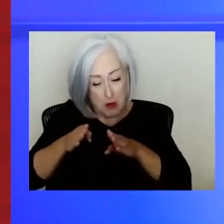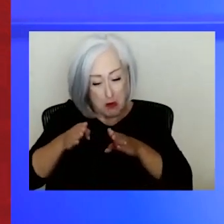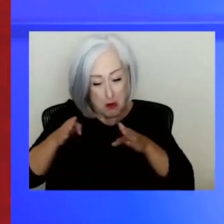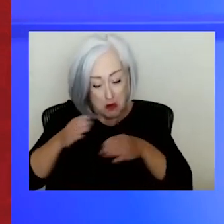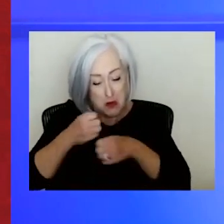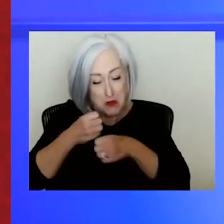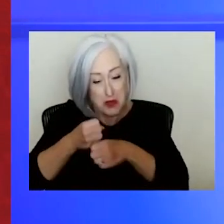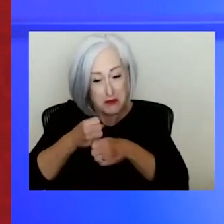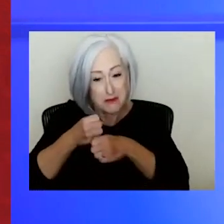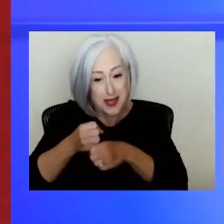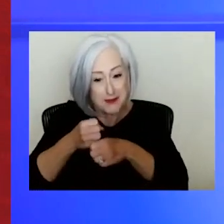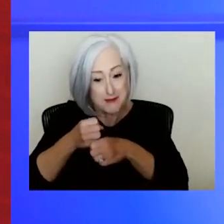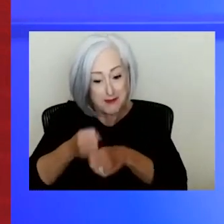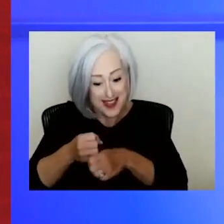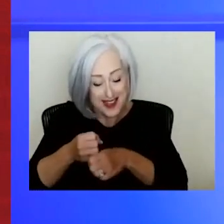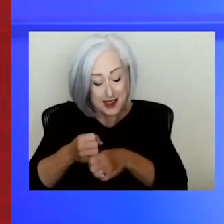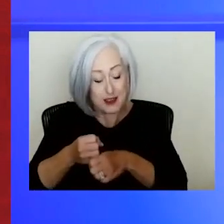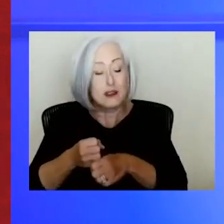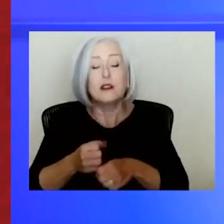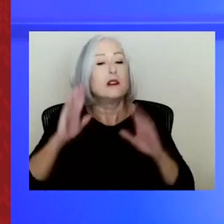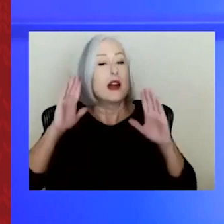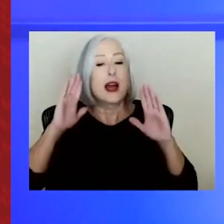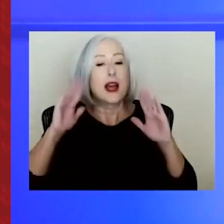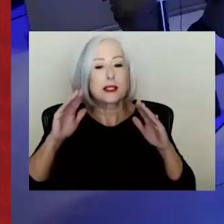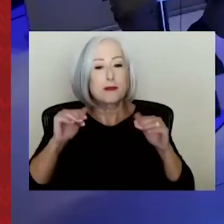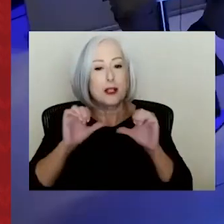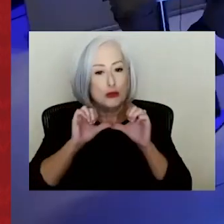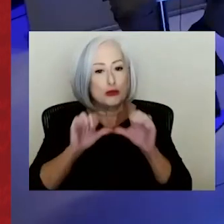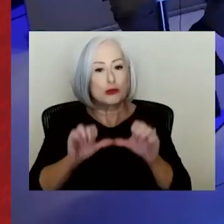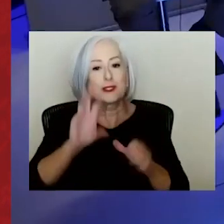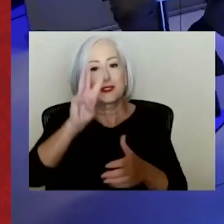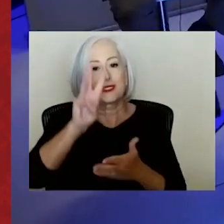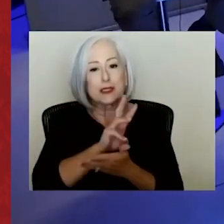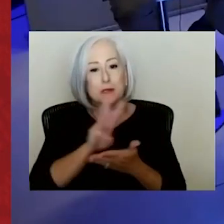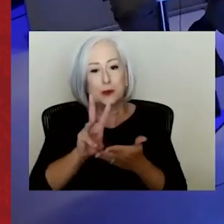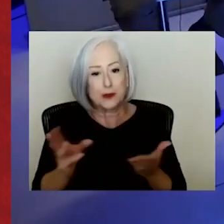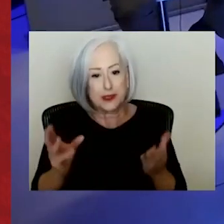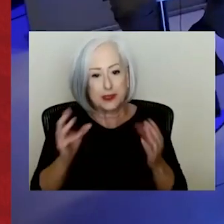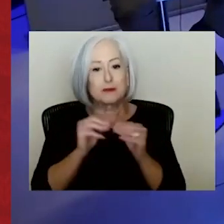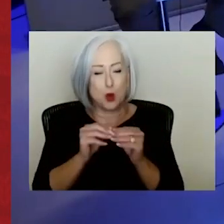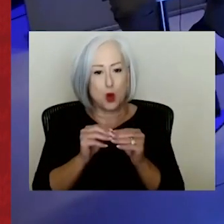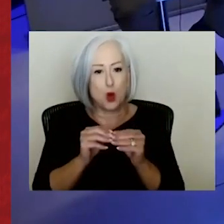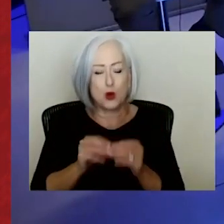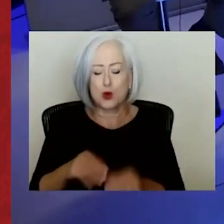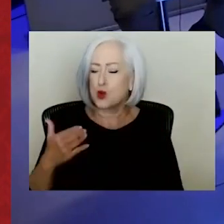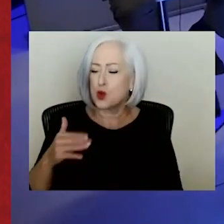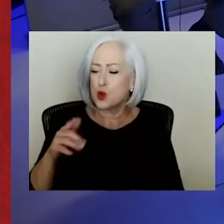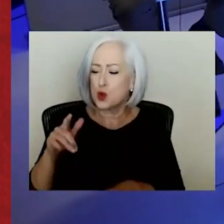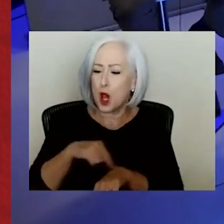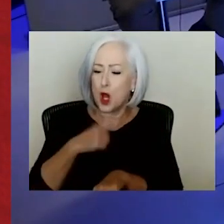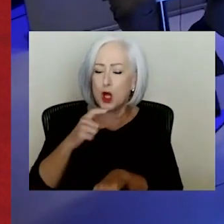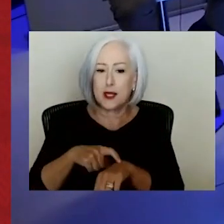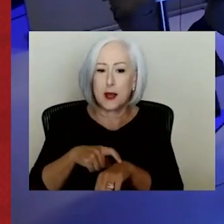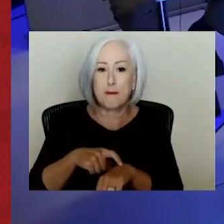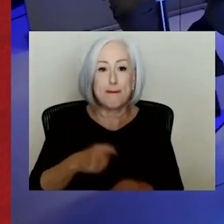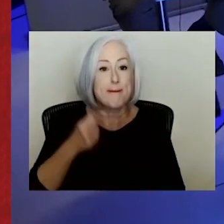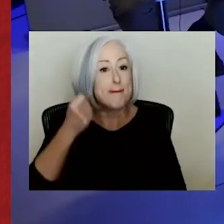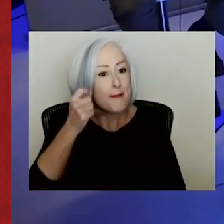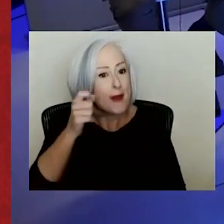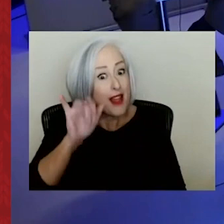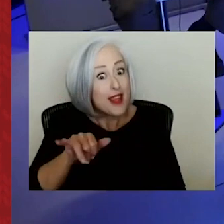last for another 6 weeks. Yeah, so that could be a long time. And just to say, this is all the result of that nasty little